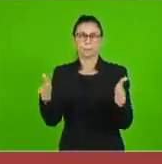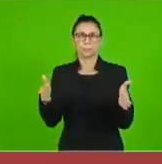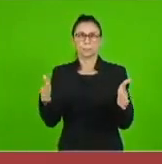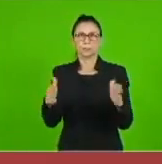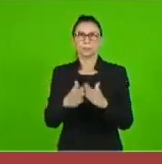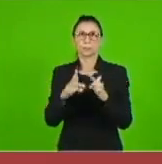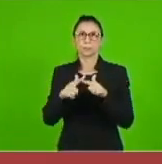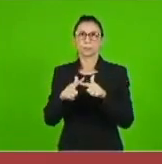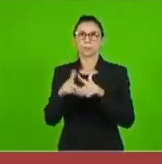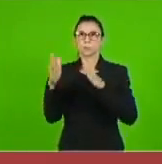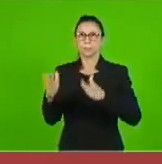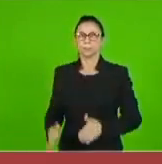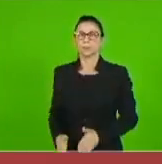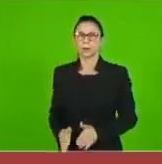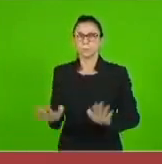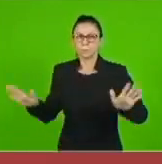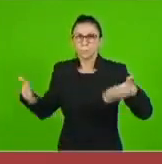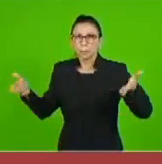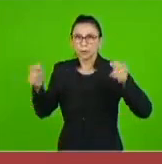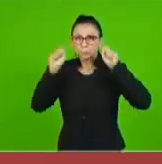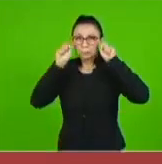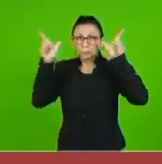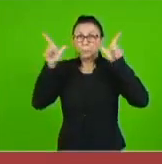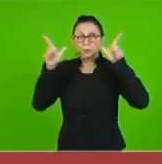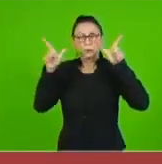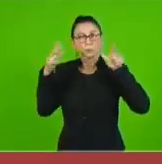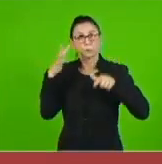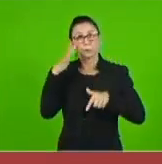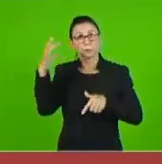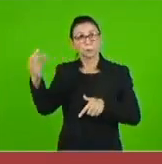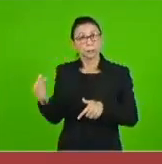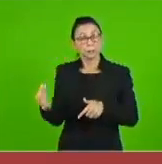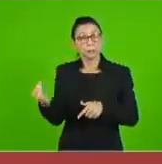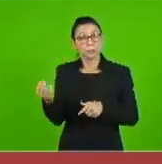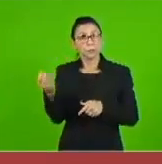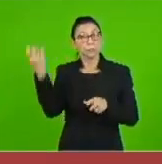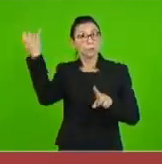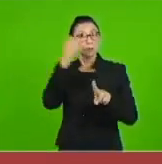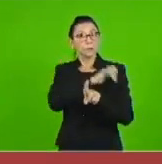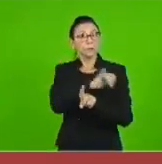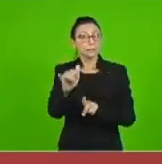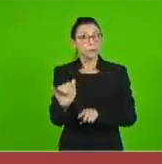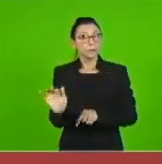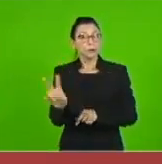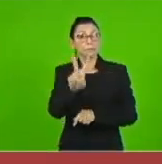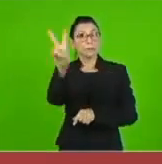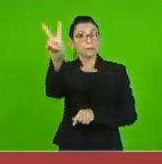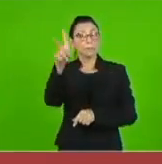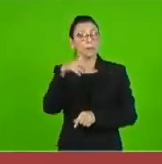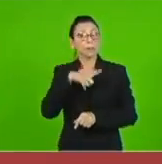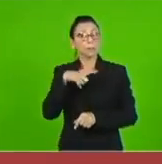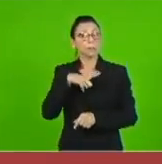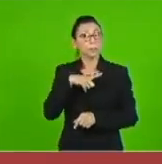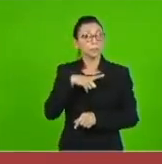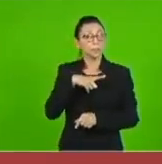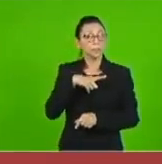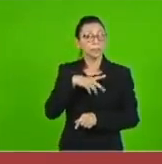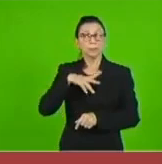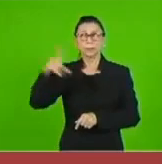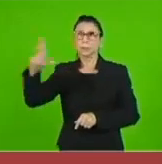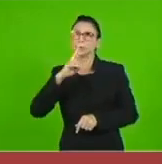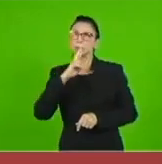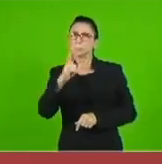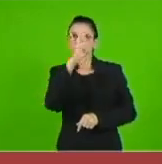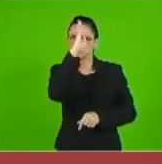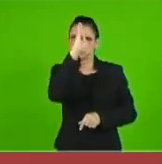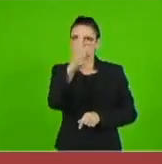this time, the church is being awoken for its prophetic worth as